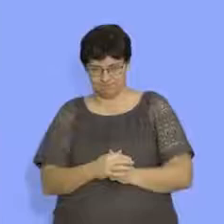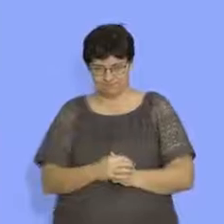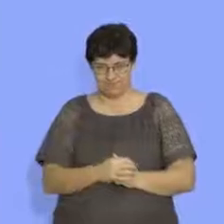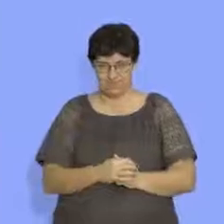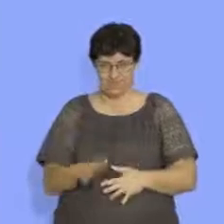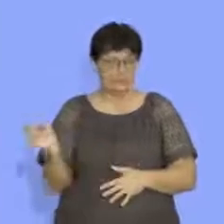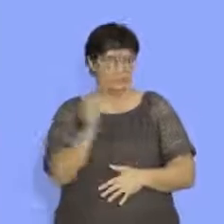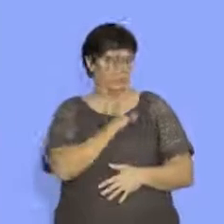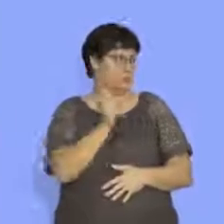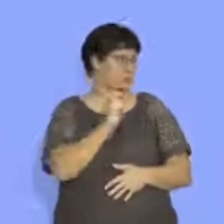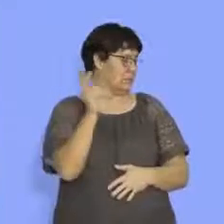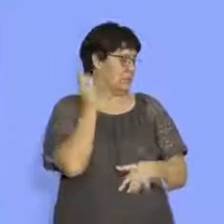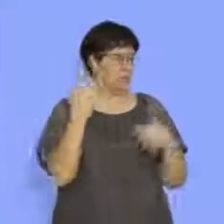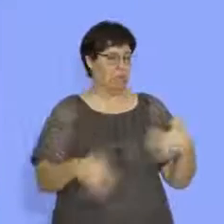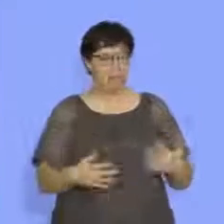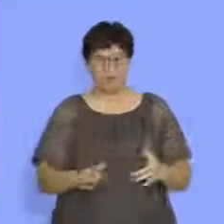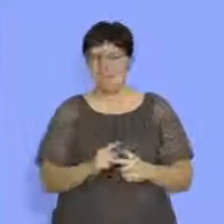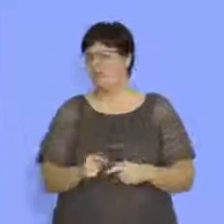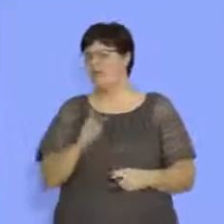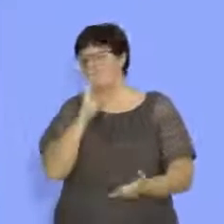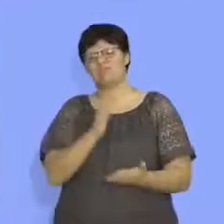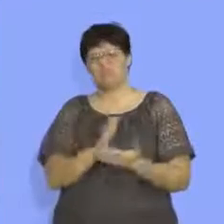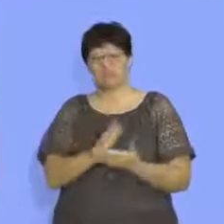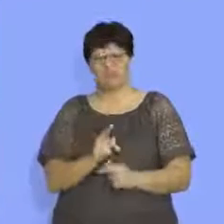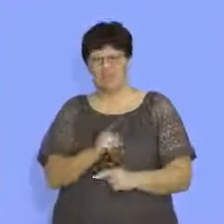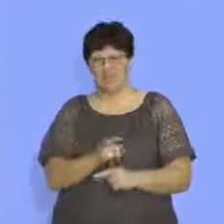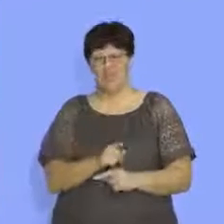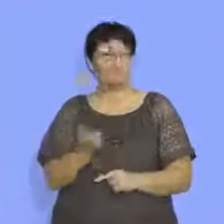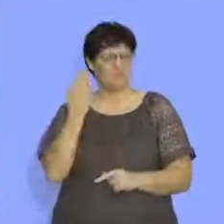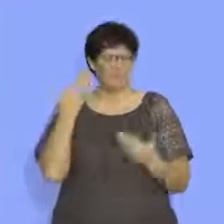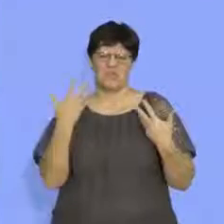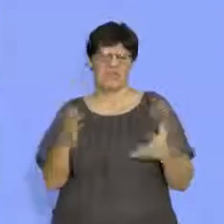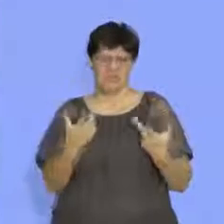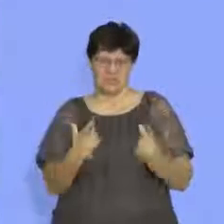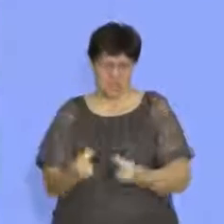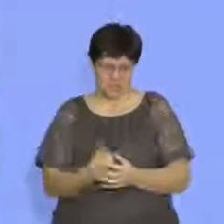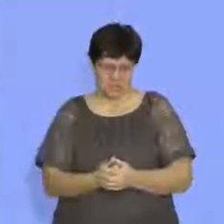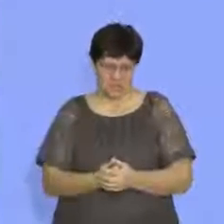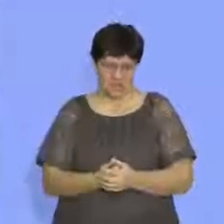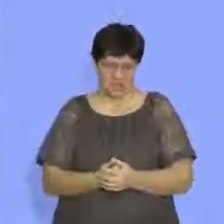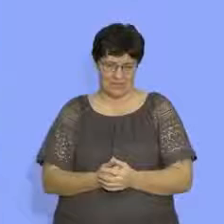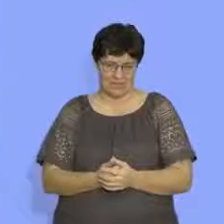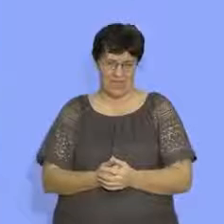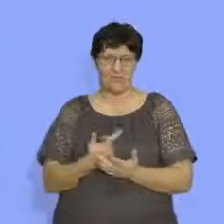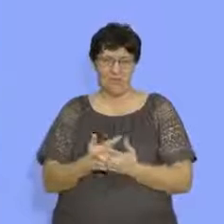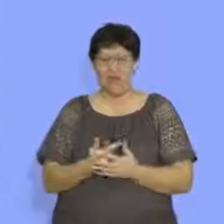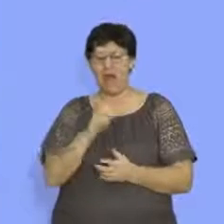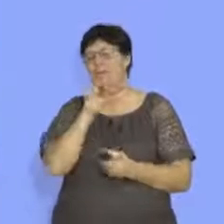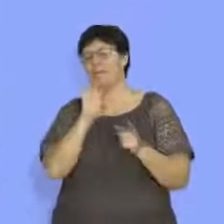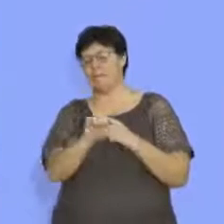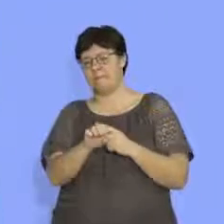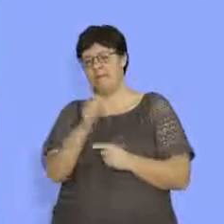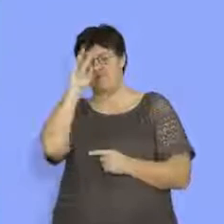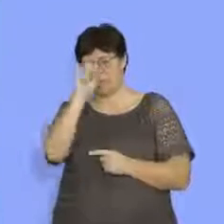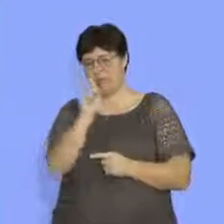now. I know it sounds scary, but I'm sure you guys have actually experienced this before, and we can then just refresh some memory